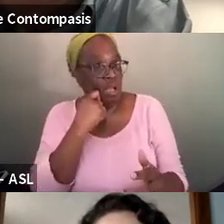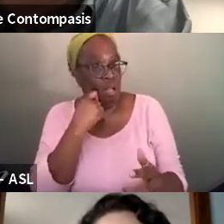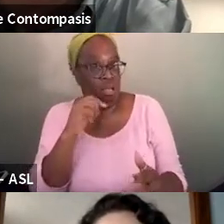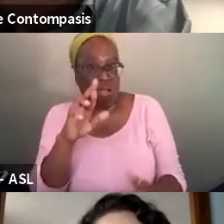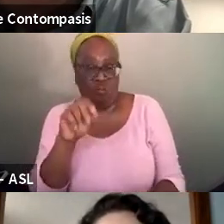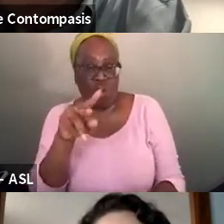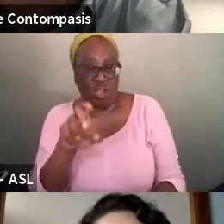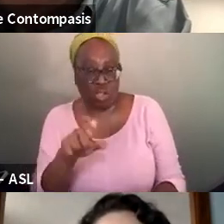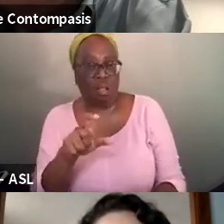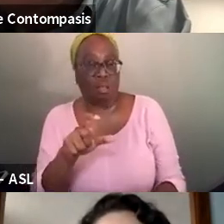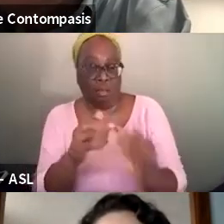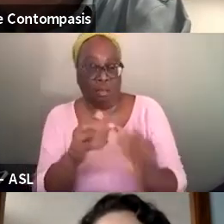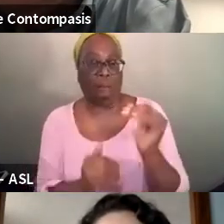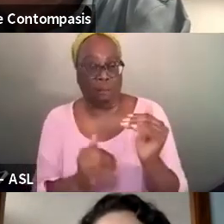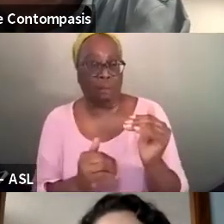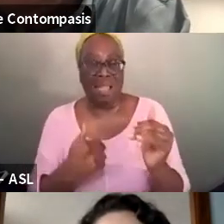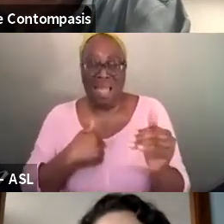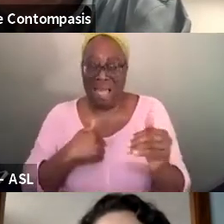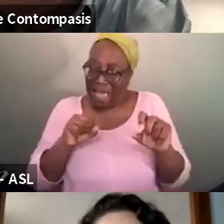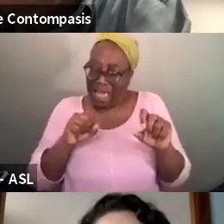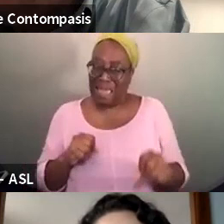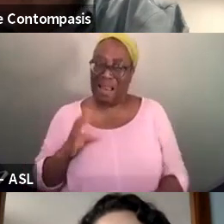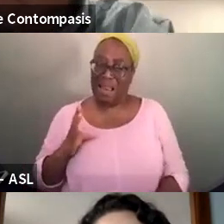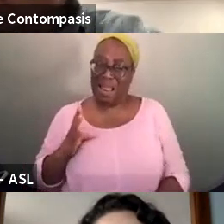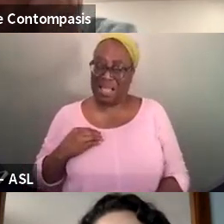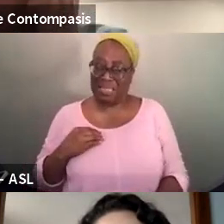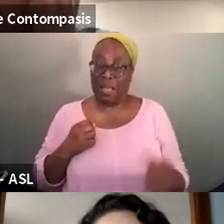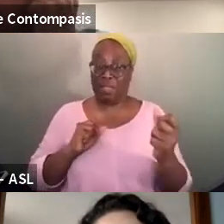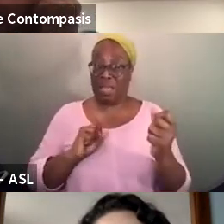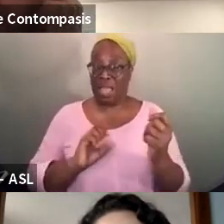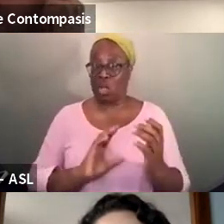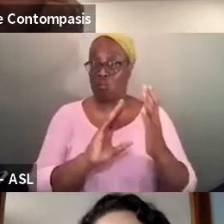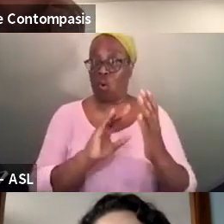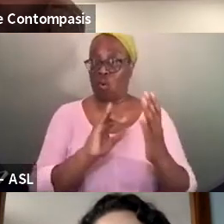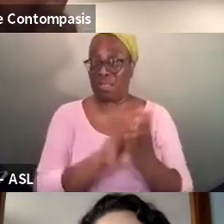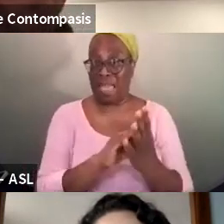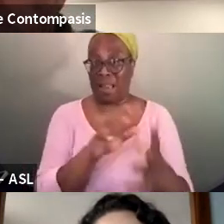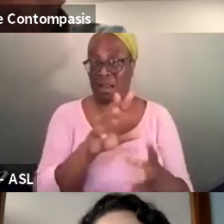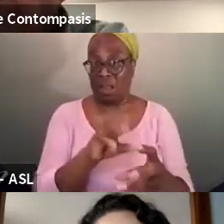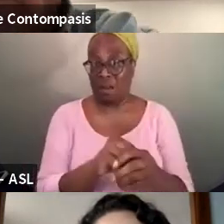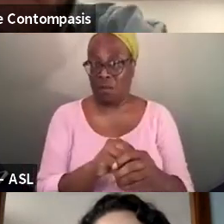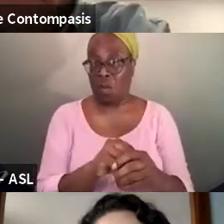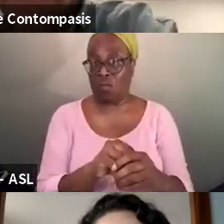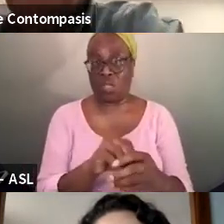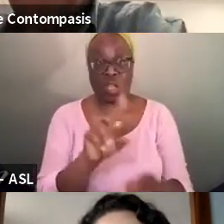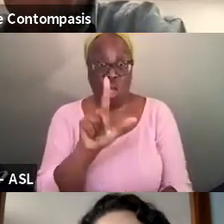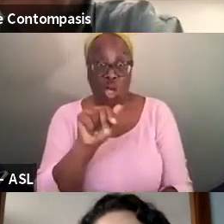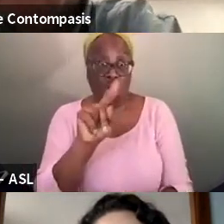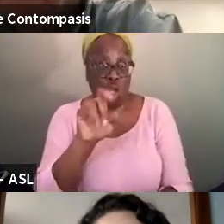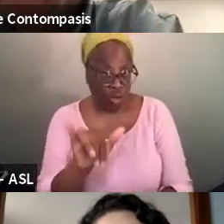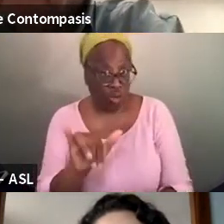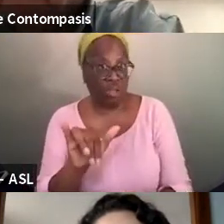To me, I can accept an approach that involves a lottery,